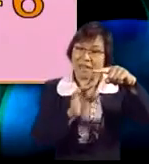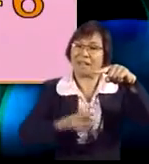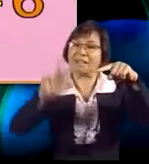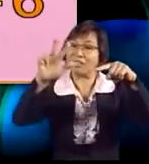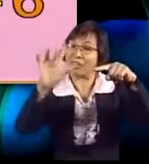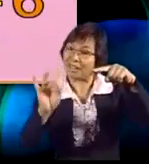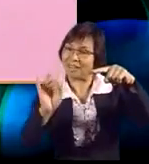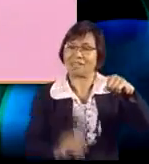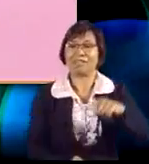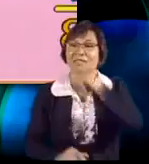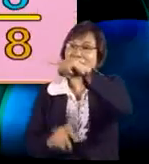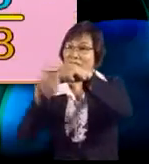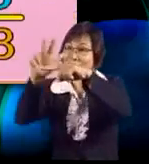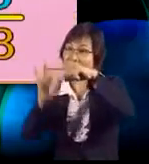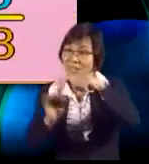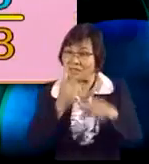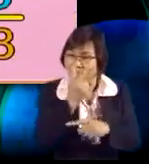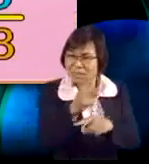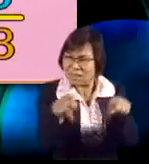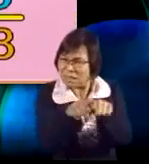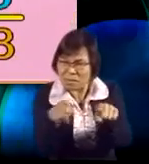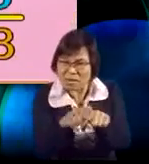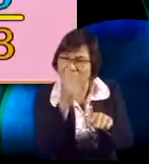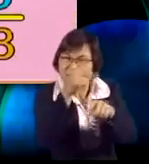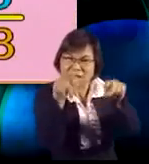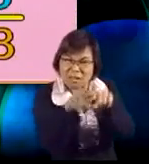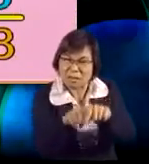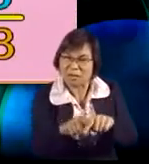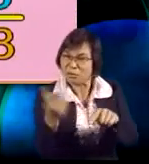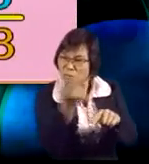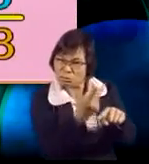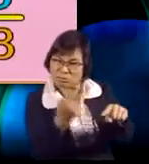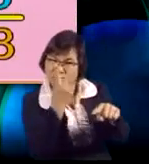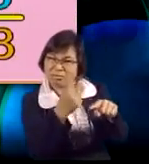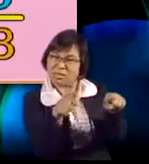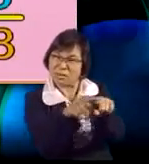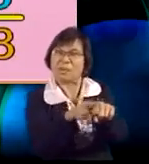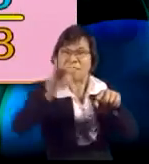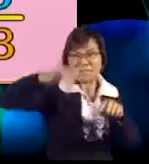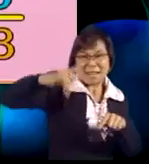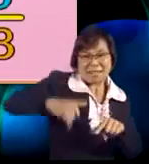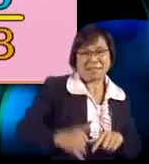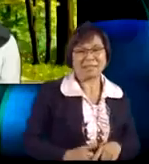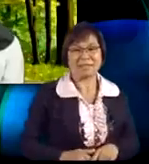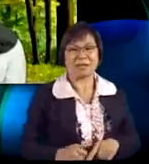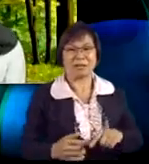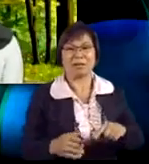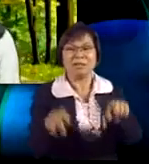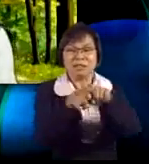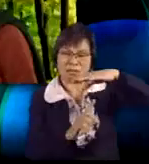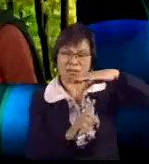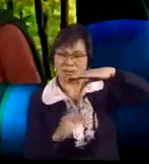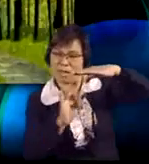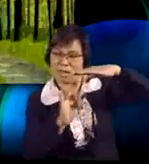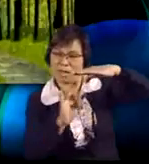two fractions. 1/8 and 3/8. Do you see anything similar in the two